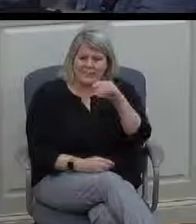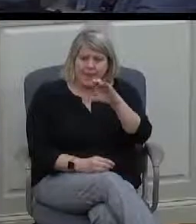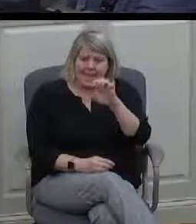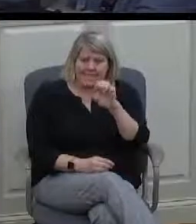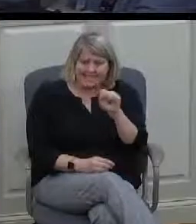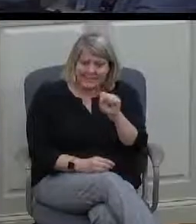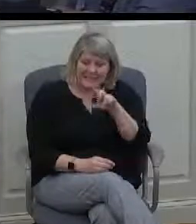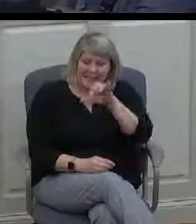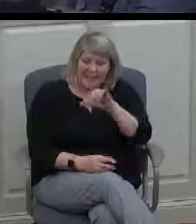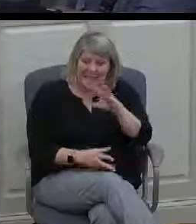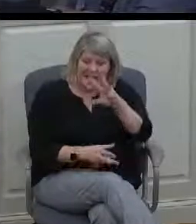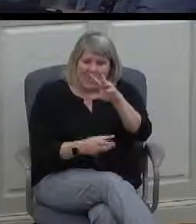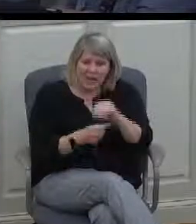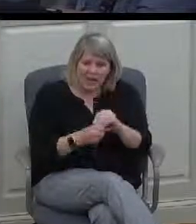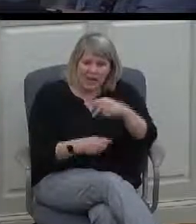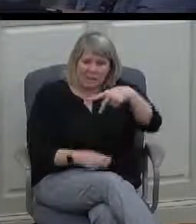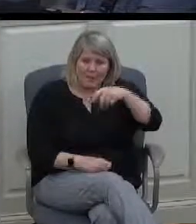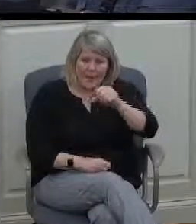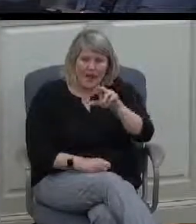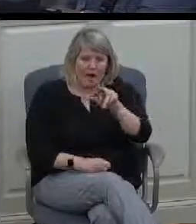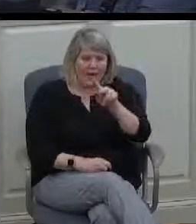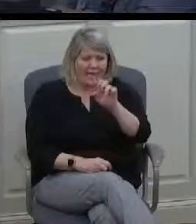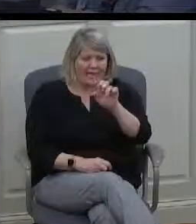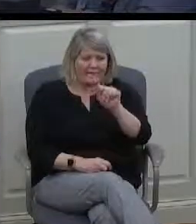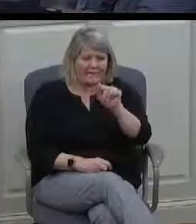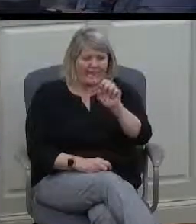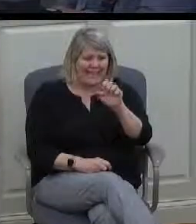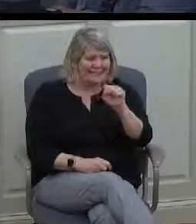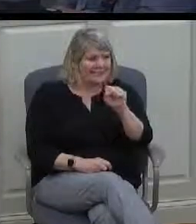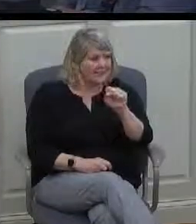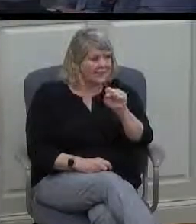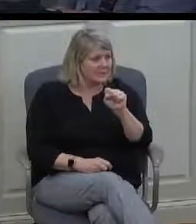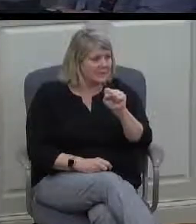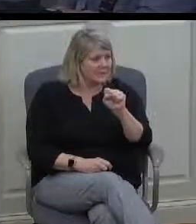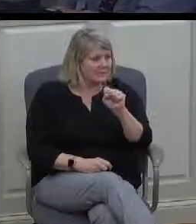parkettes that we already did?